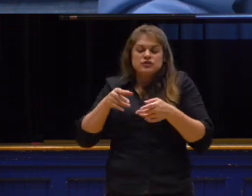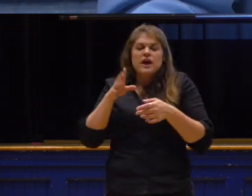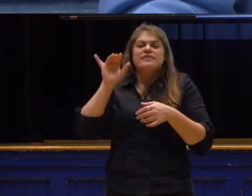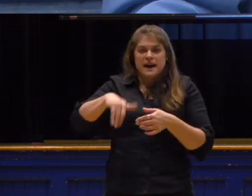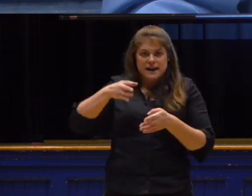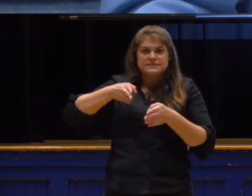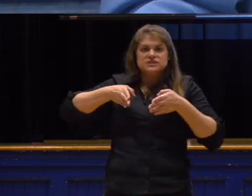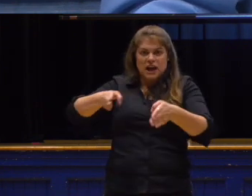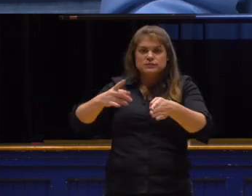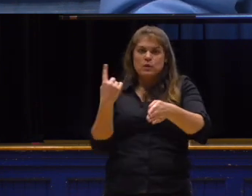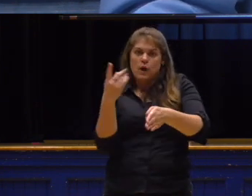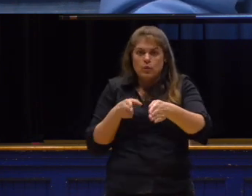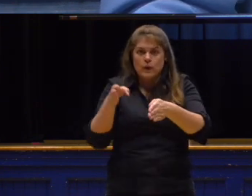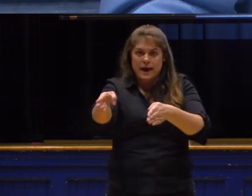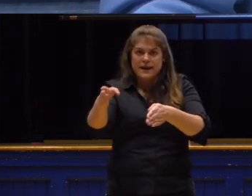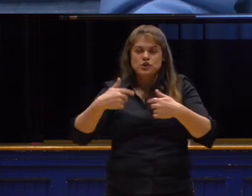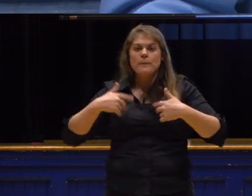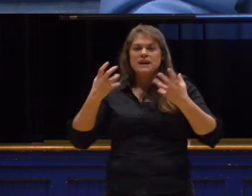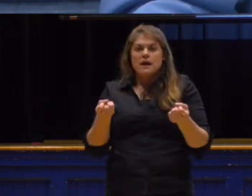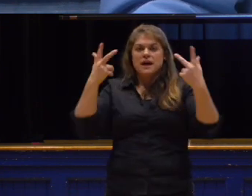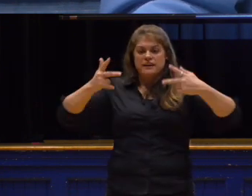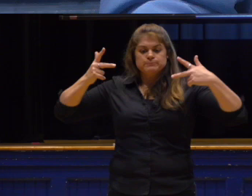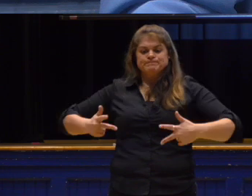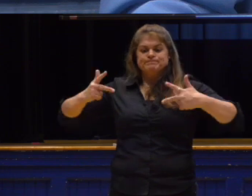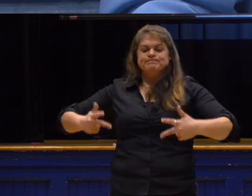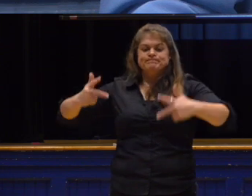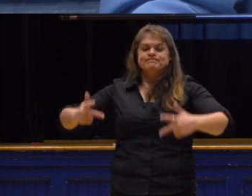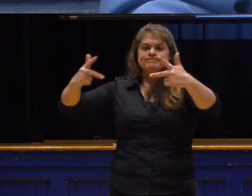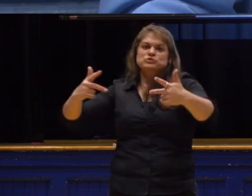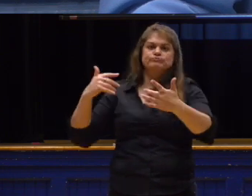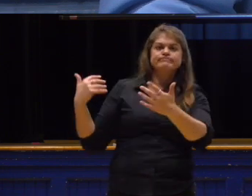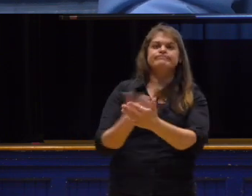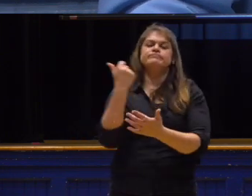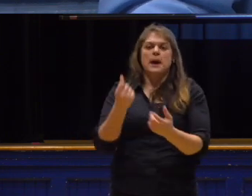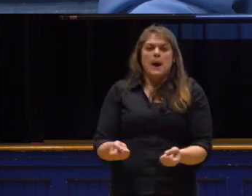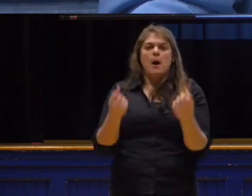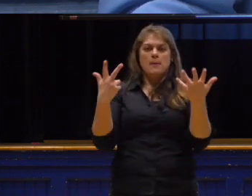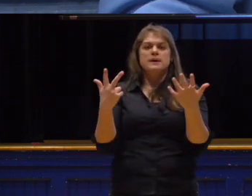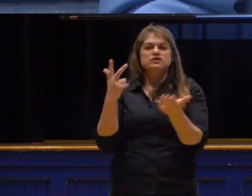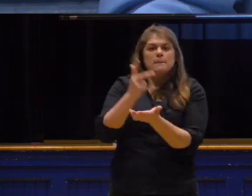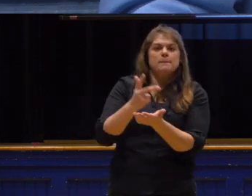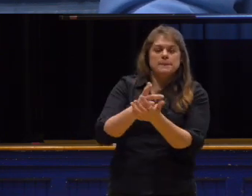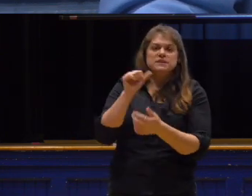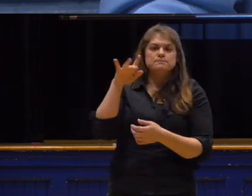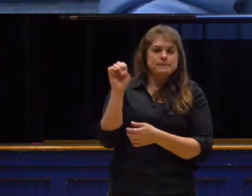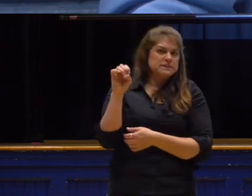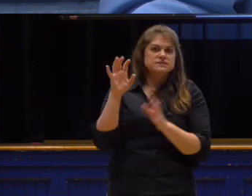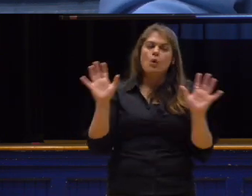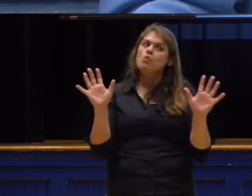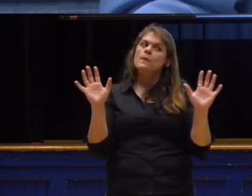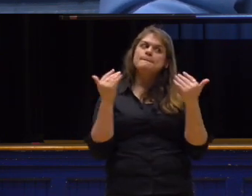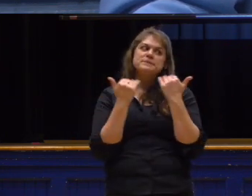will be one way. So we'll be doing a lot of on-street angled parking to be able to maximize the amount of parking spaces there.